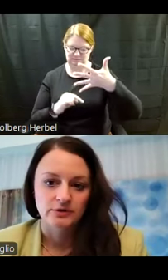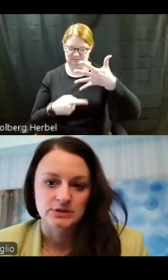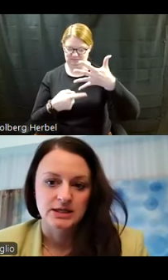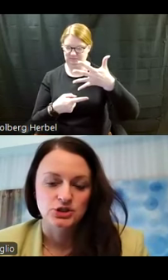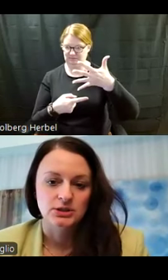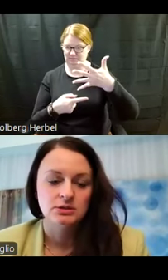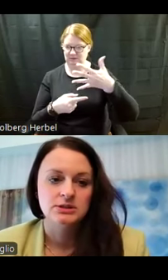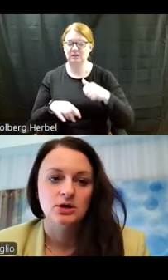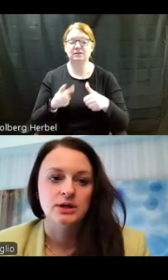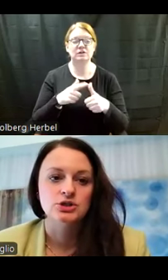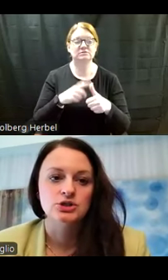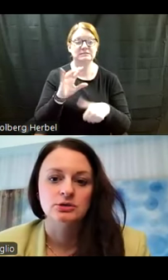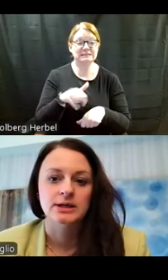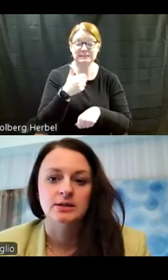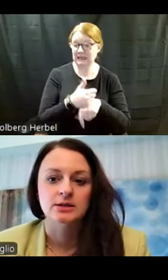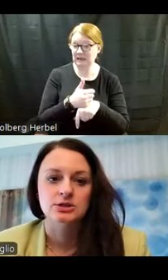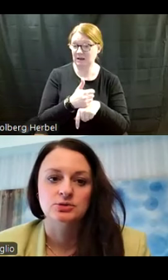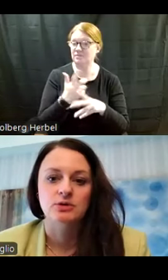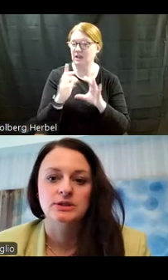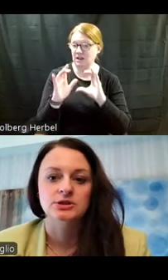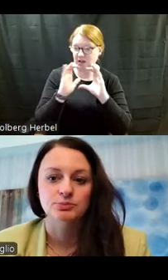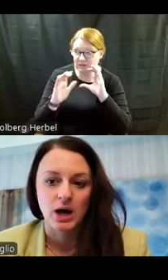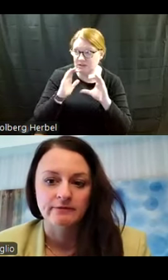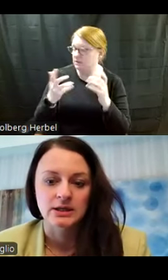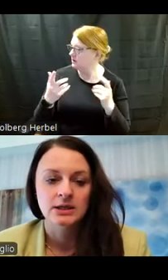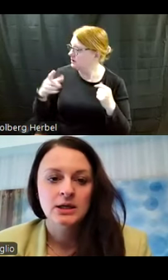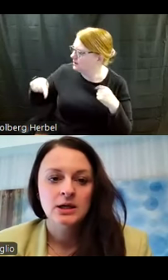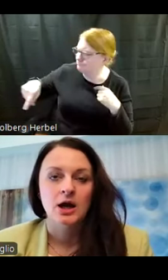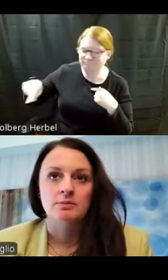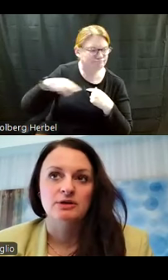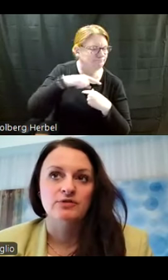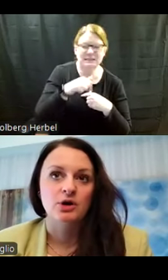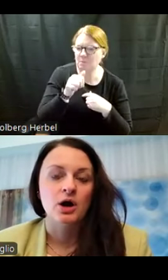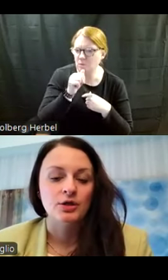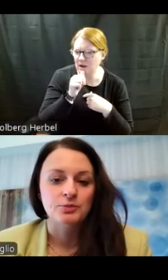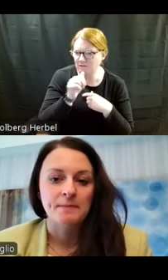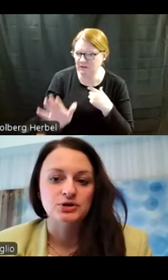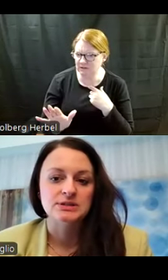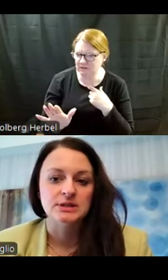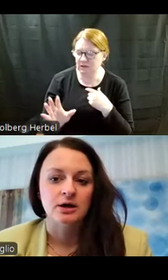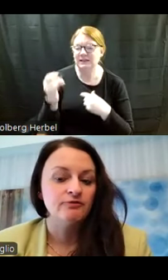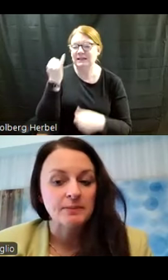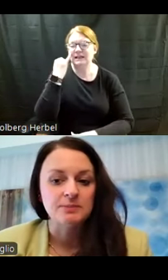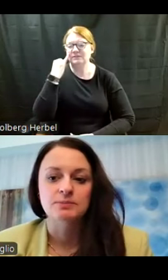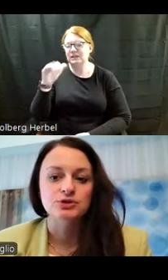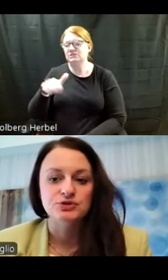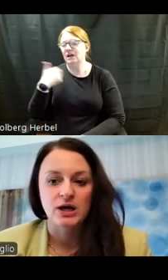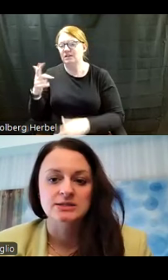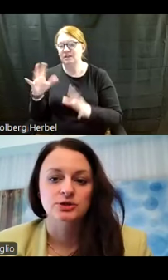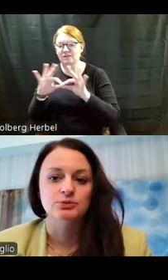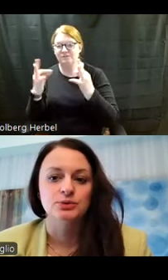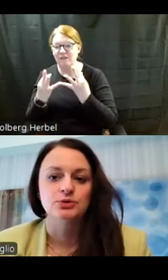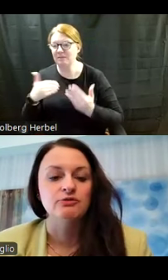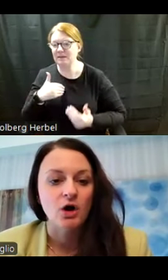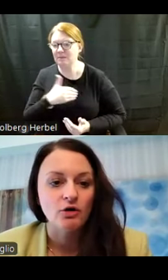the conversation. So ensuring that the surroundings are private. If there are other members, family members, friends